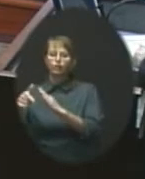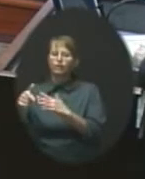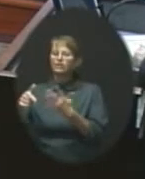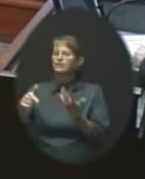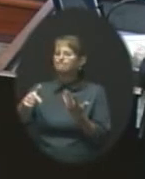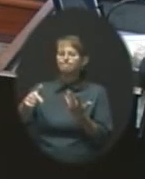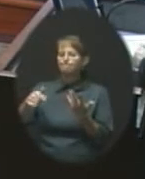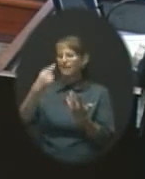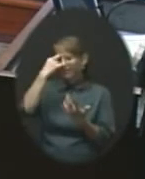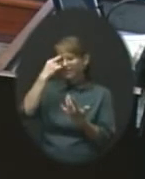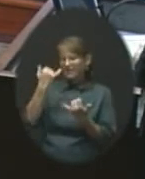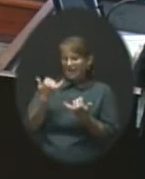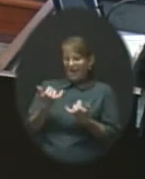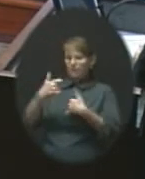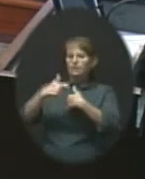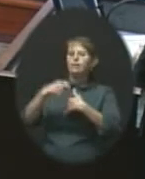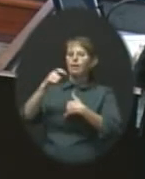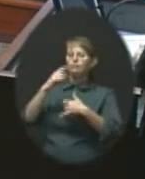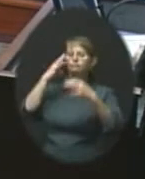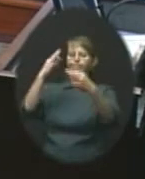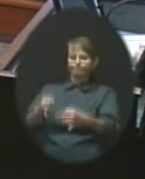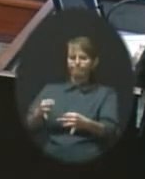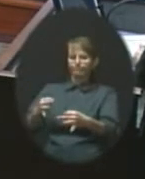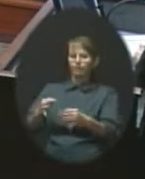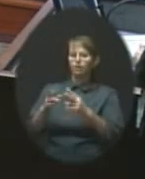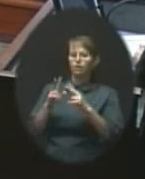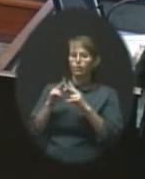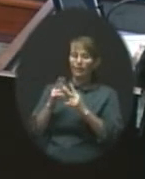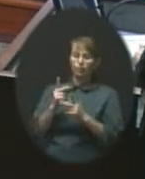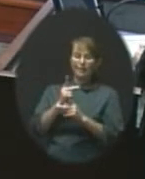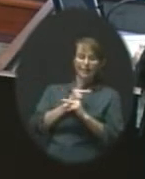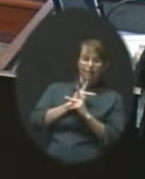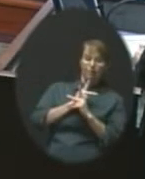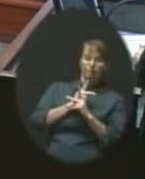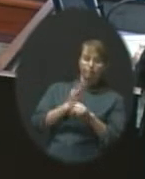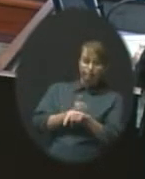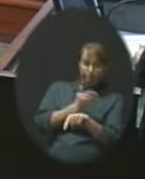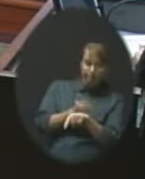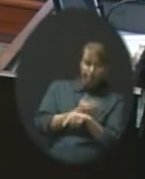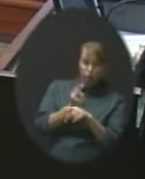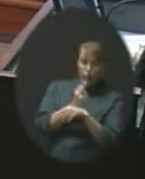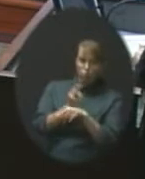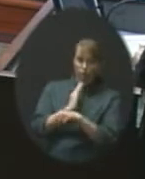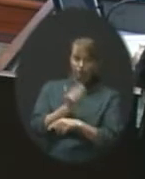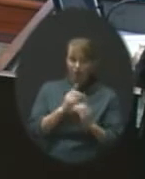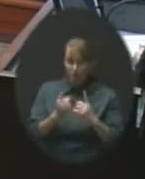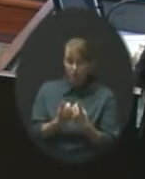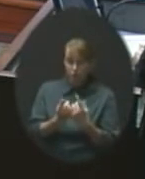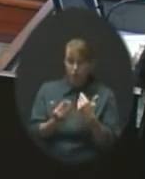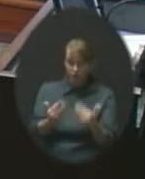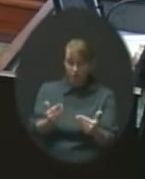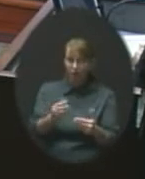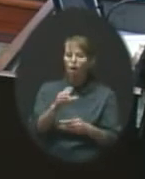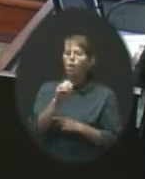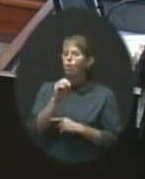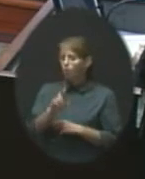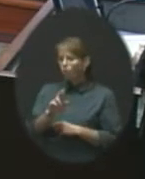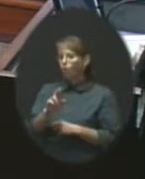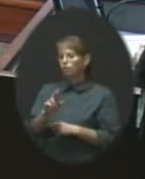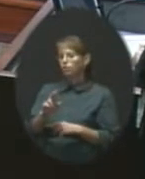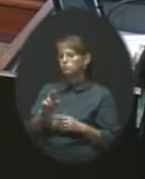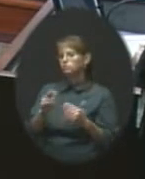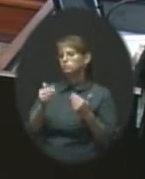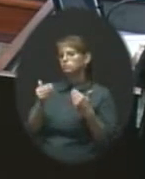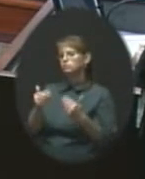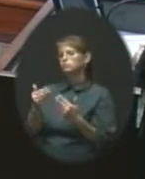we're at a pass where we need to make that decision and say either we're going to go ahead and repurpose this and use it for the school district and move forward with it, or go